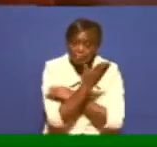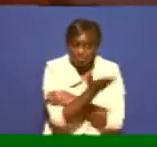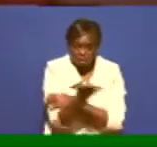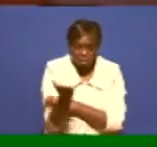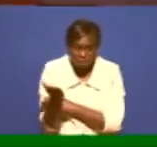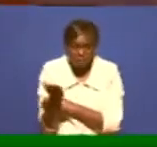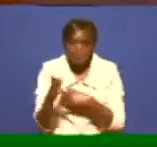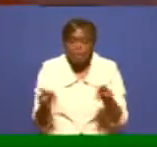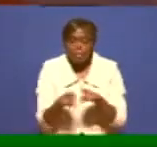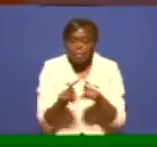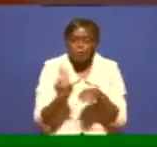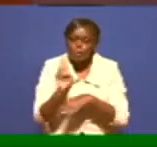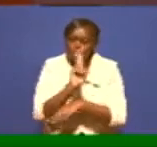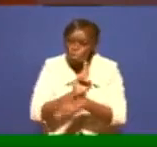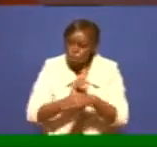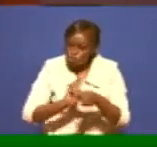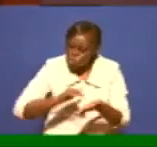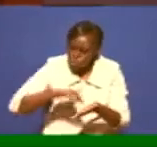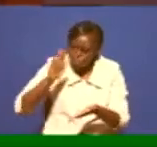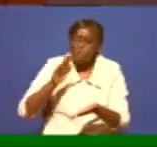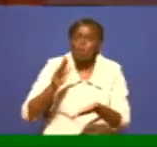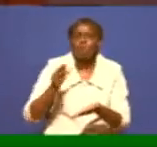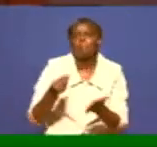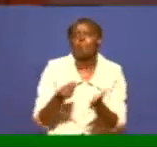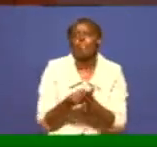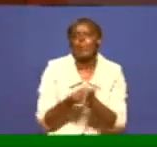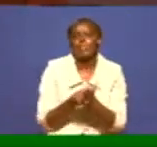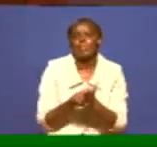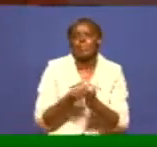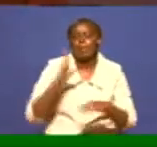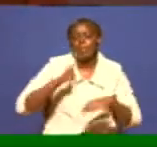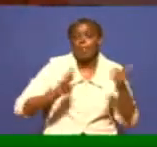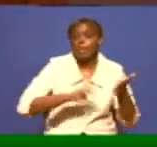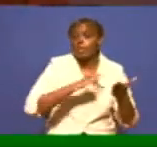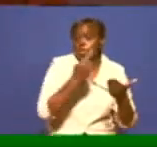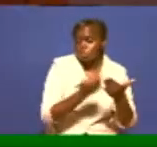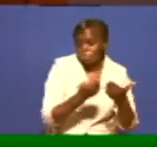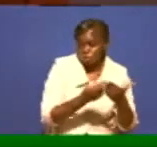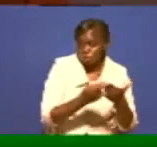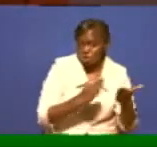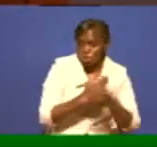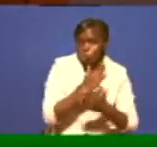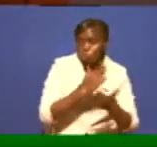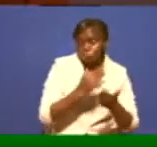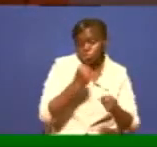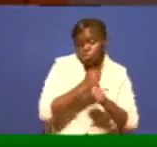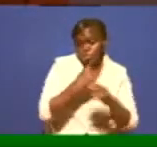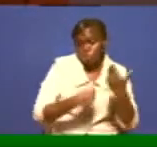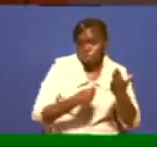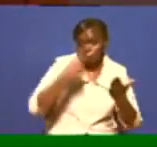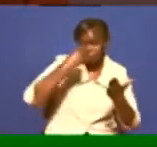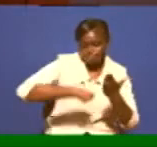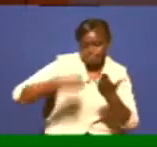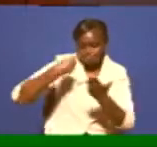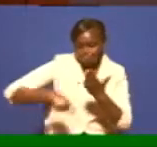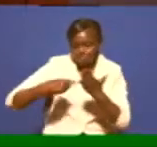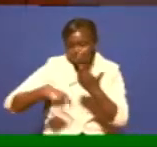always spend more than they are collecting from their own resources through taxation. And Honorable